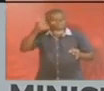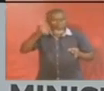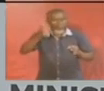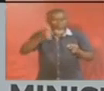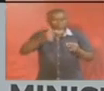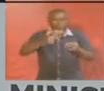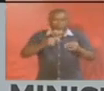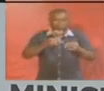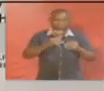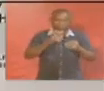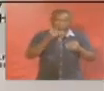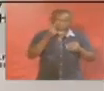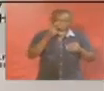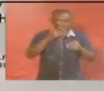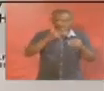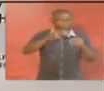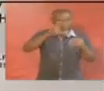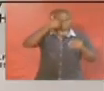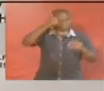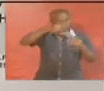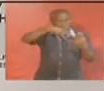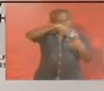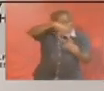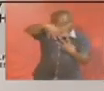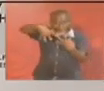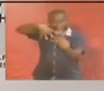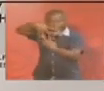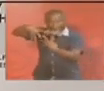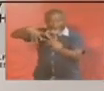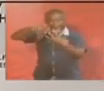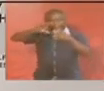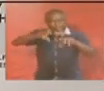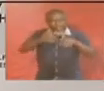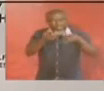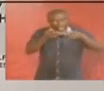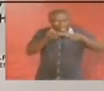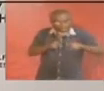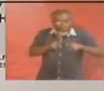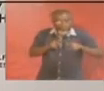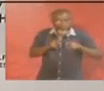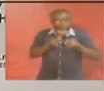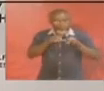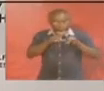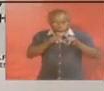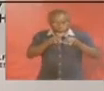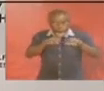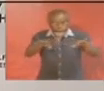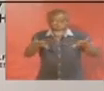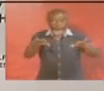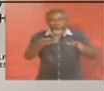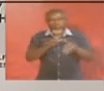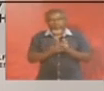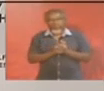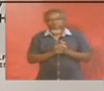person to the next. Thank you, CMO. We now move to IETV.